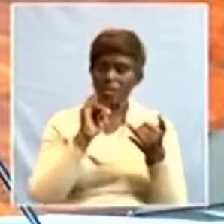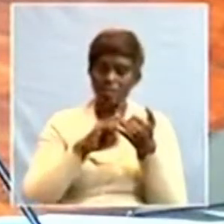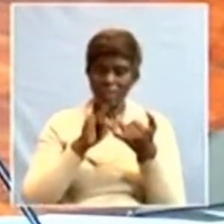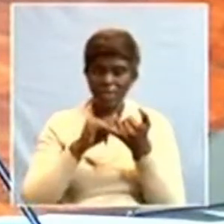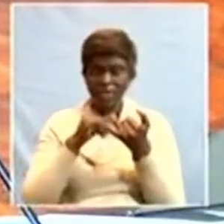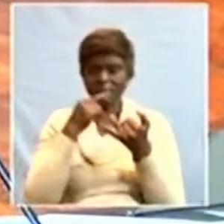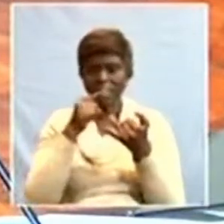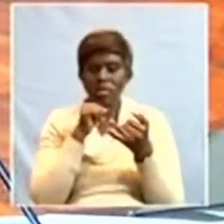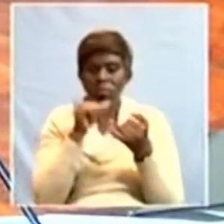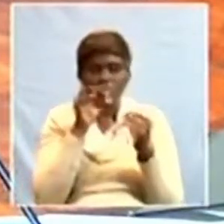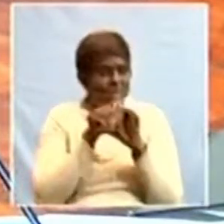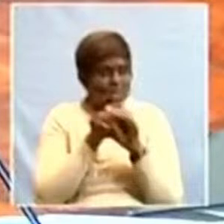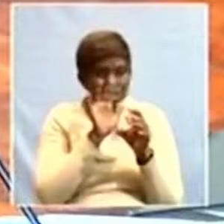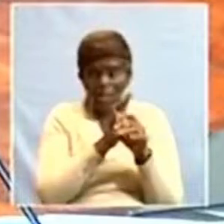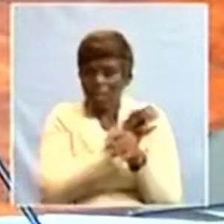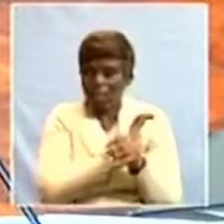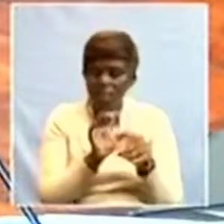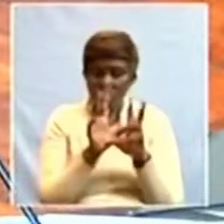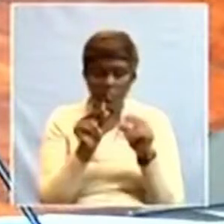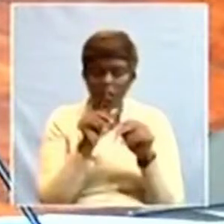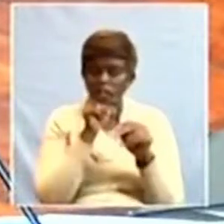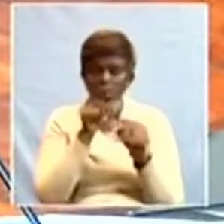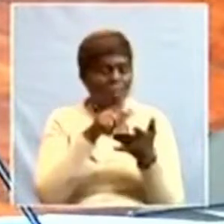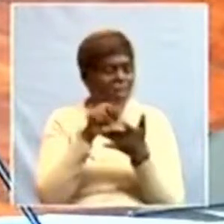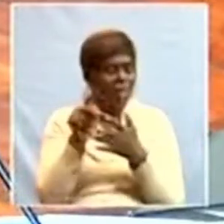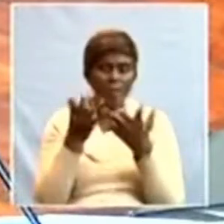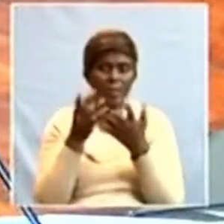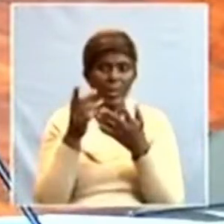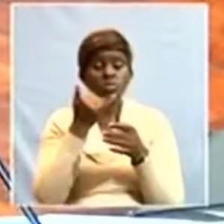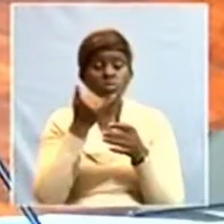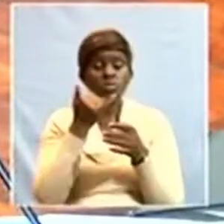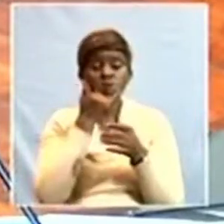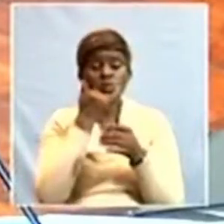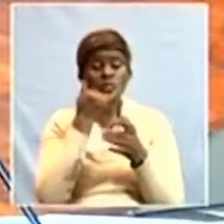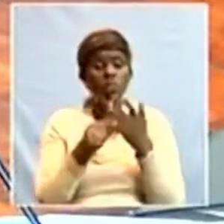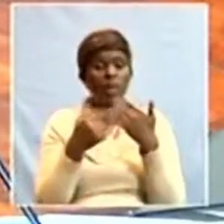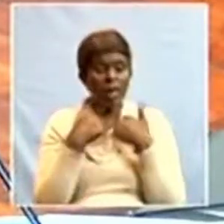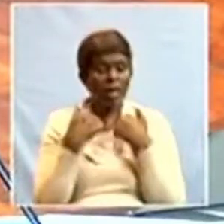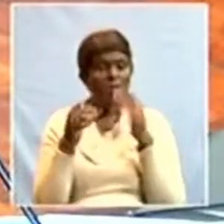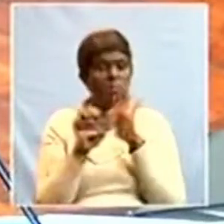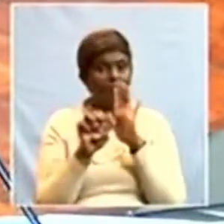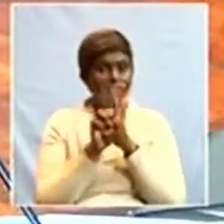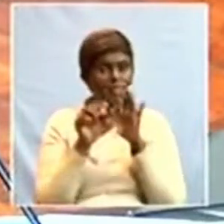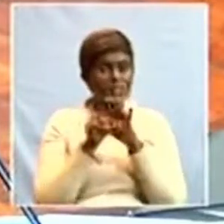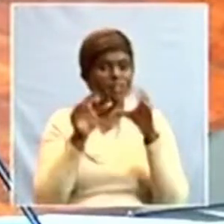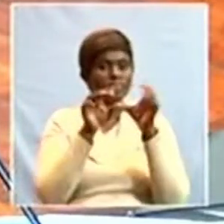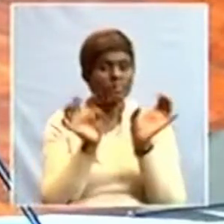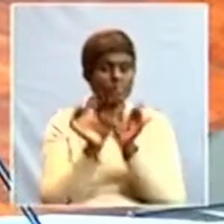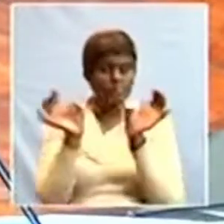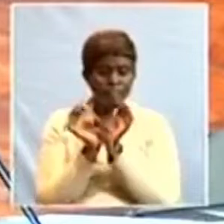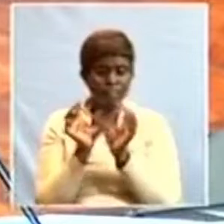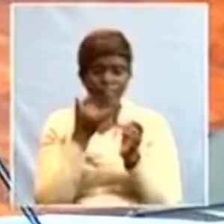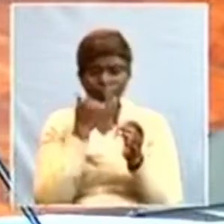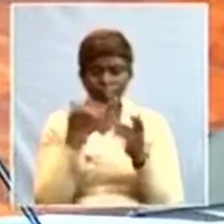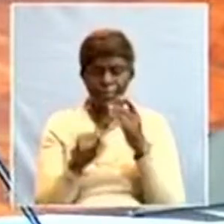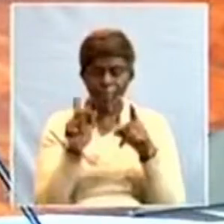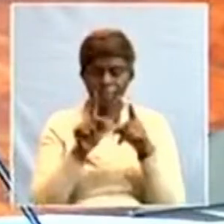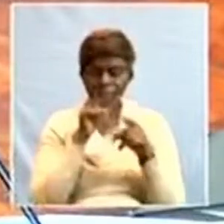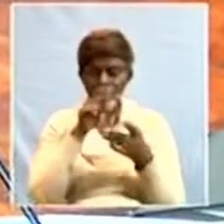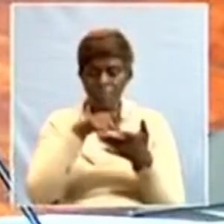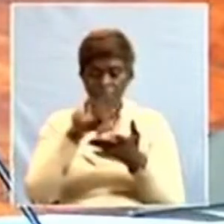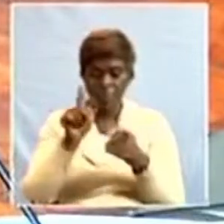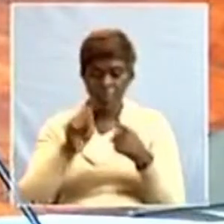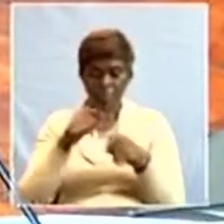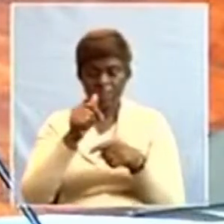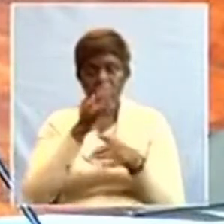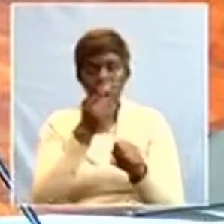are saying you are not on the system, they are not being paid. What causes that? We have such situations in our constituencies. People are not being paid, but